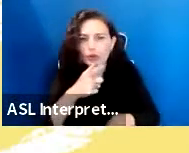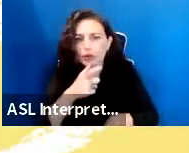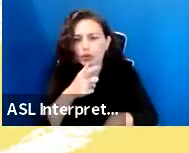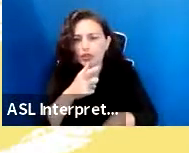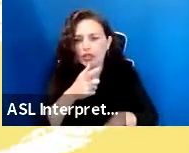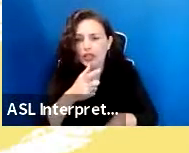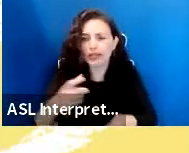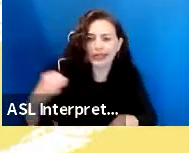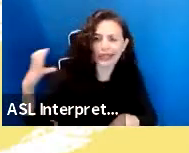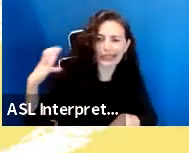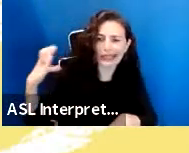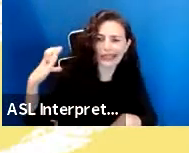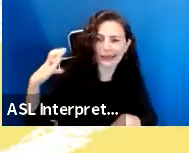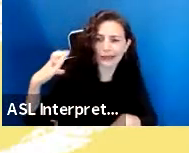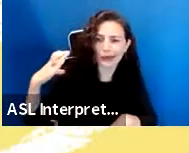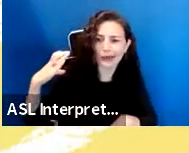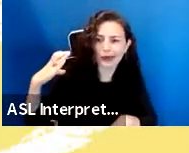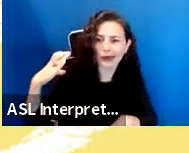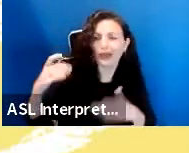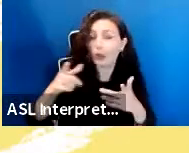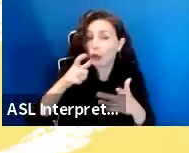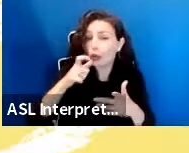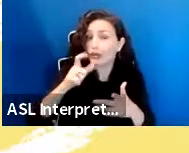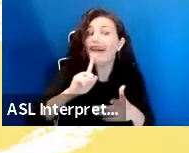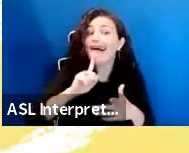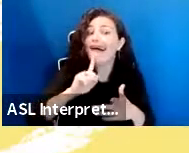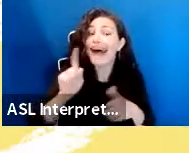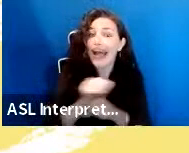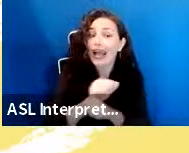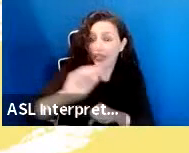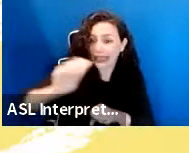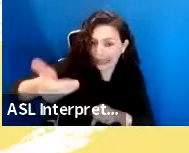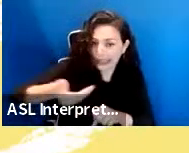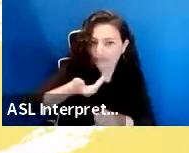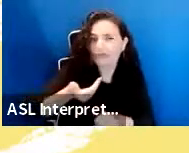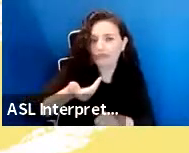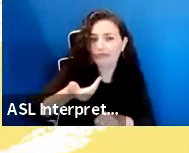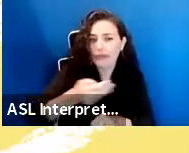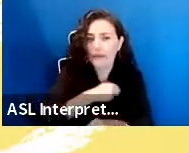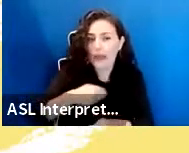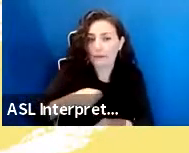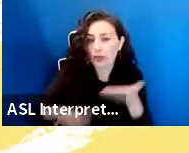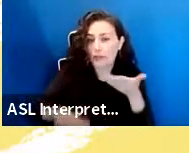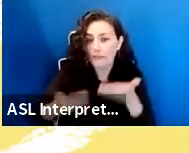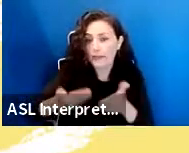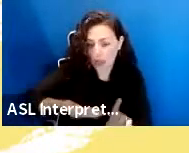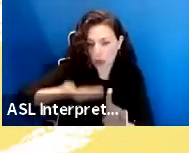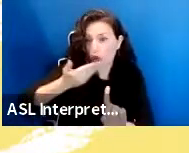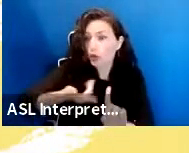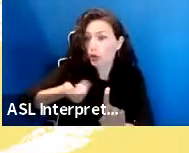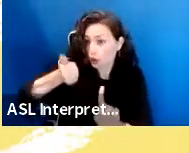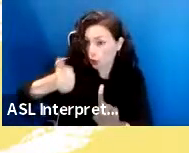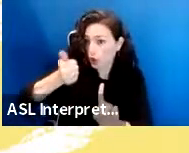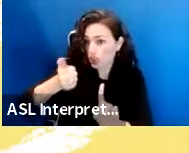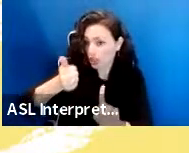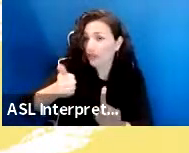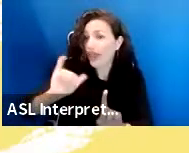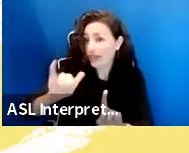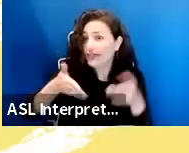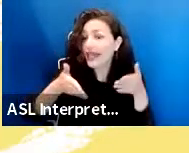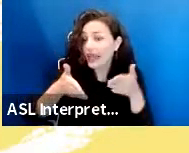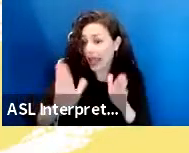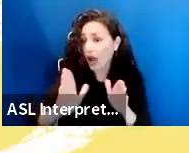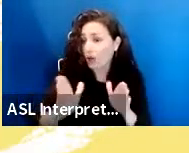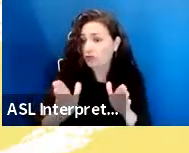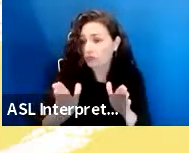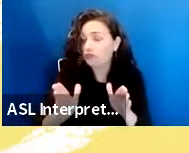us? Who's actually engaging our members? So it could be you as an individual, which is allowed under many of our agreements. It